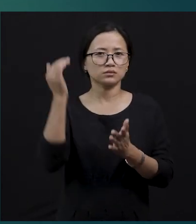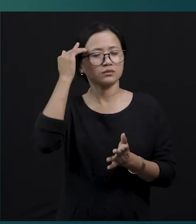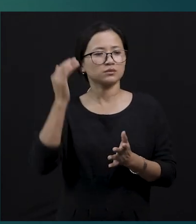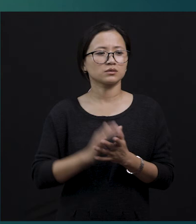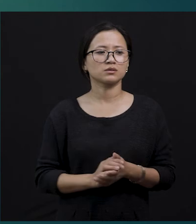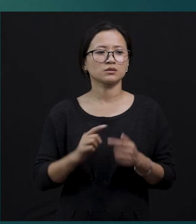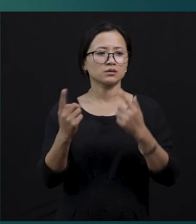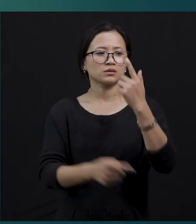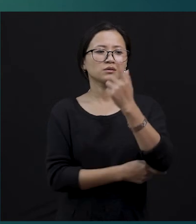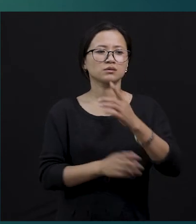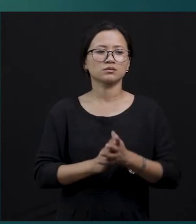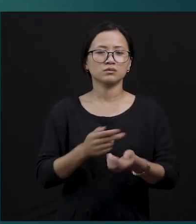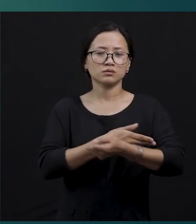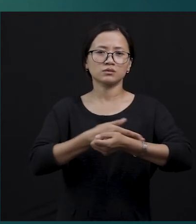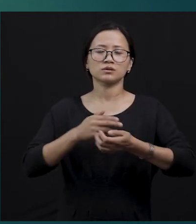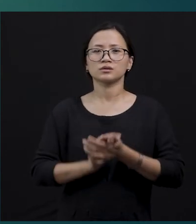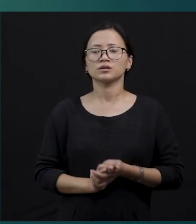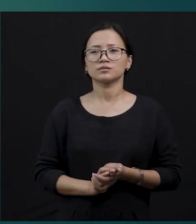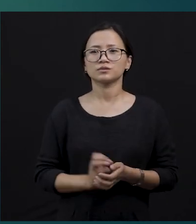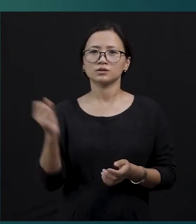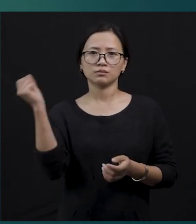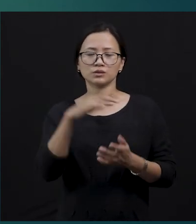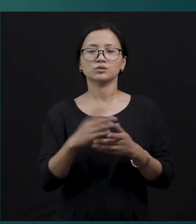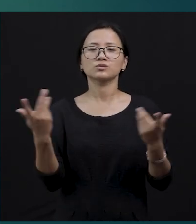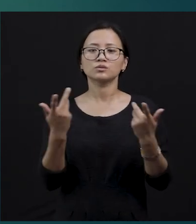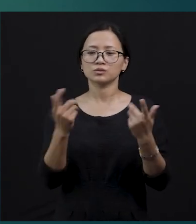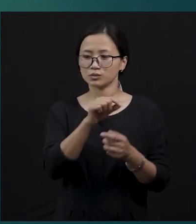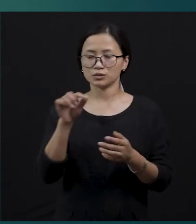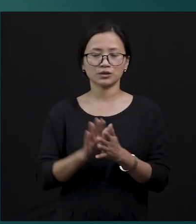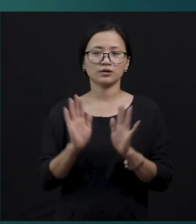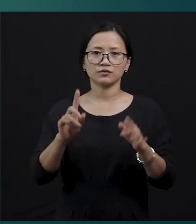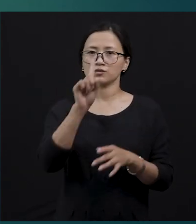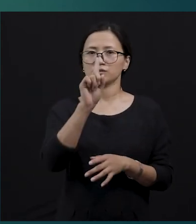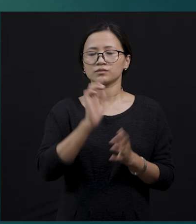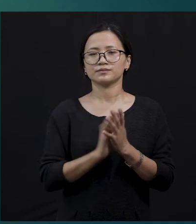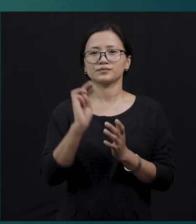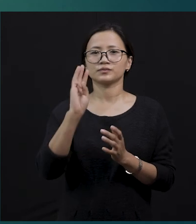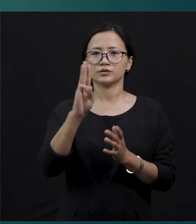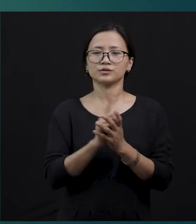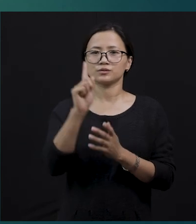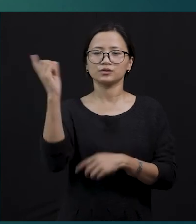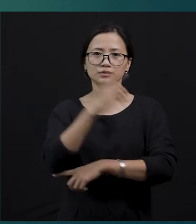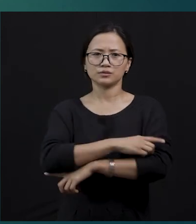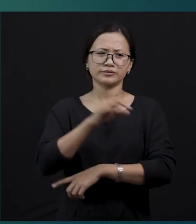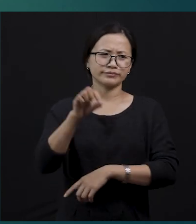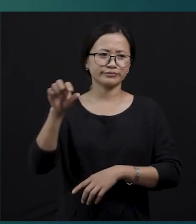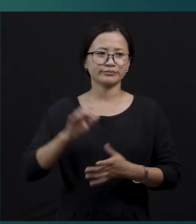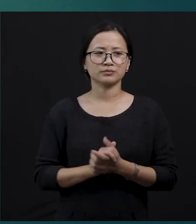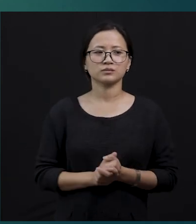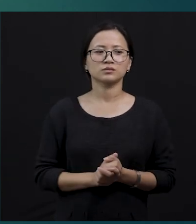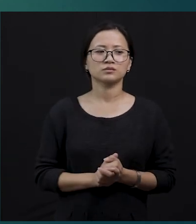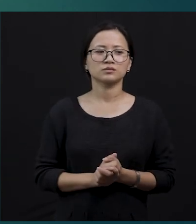question is, name the months which have 31 days each. All right, Now you have to know which month